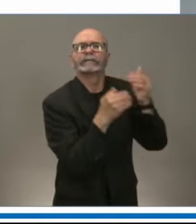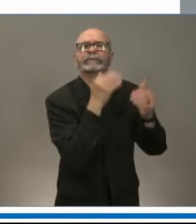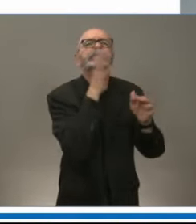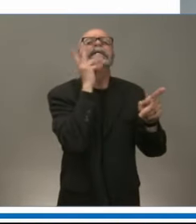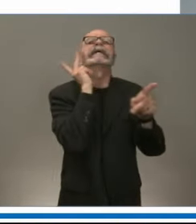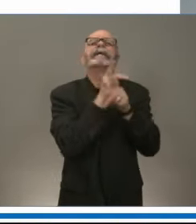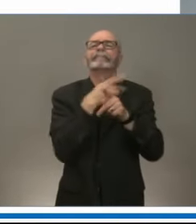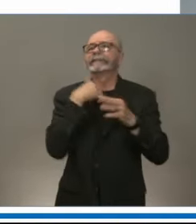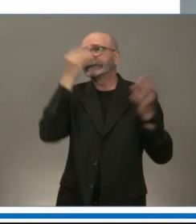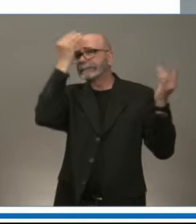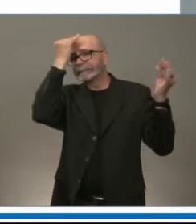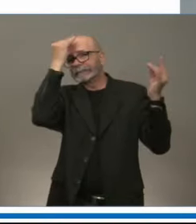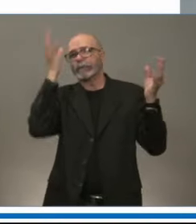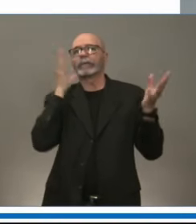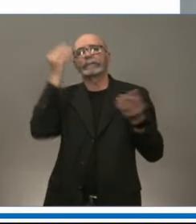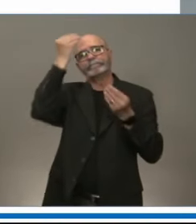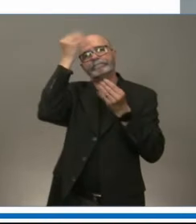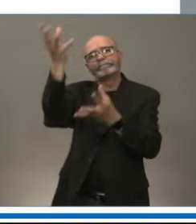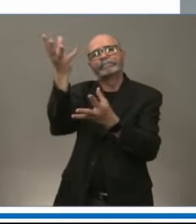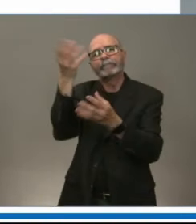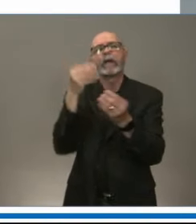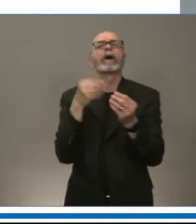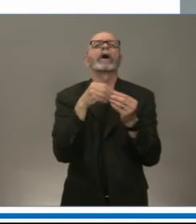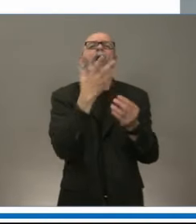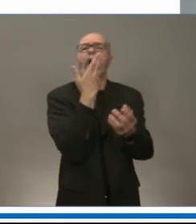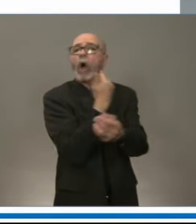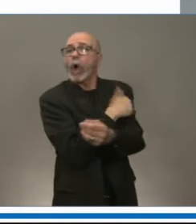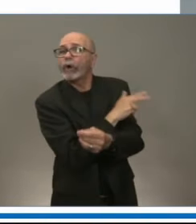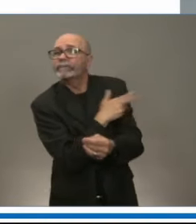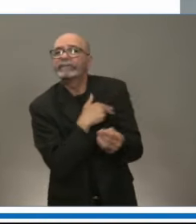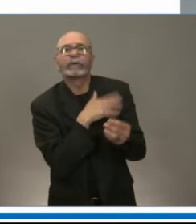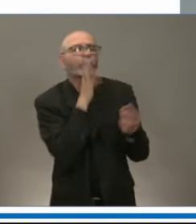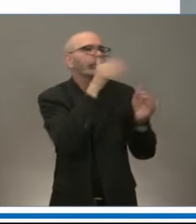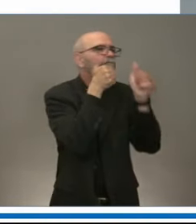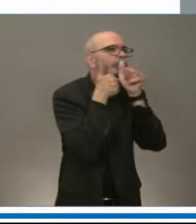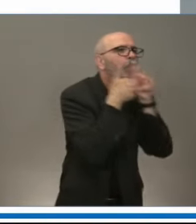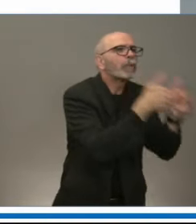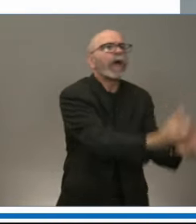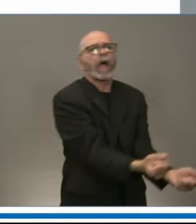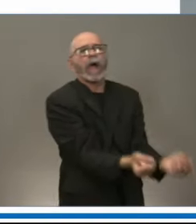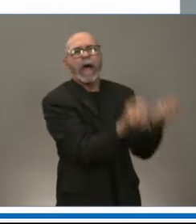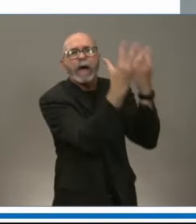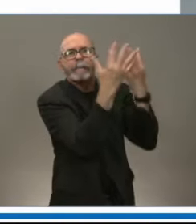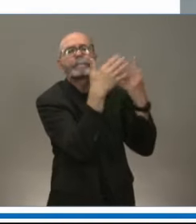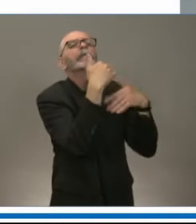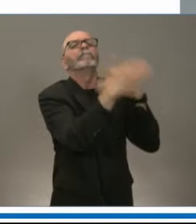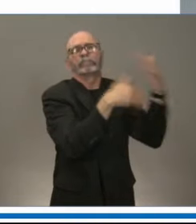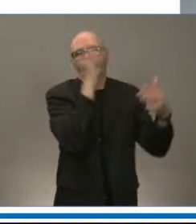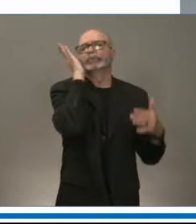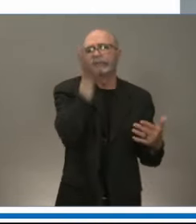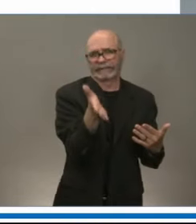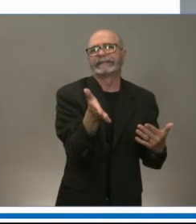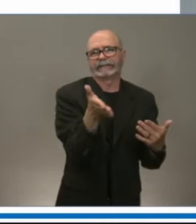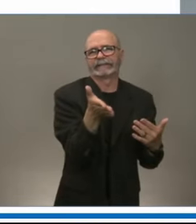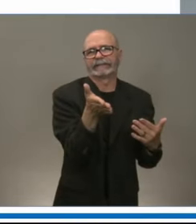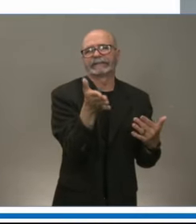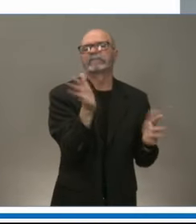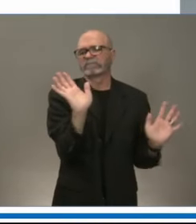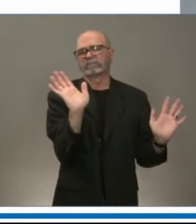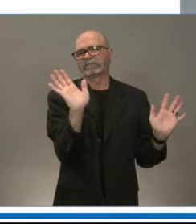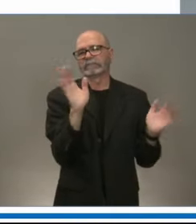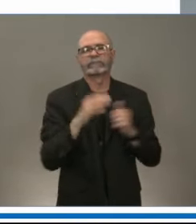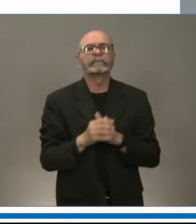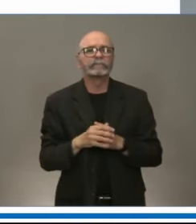the healthcare system is being impacted and what its capacity is, that as we get more robustly into this,